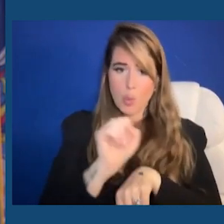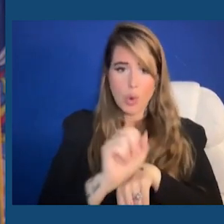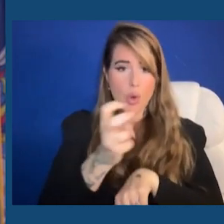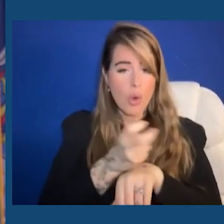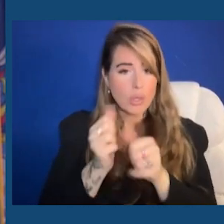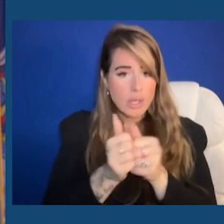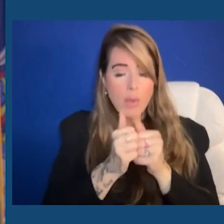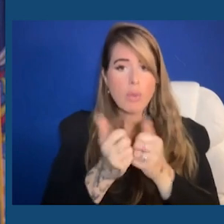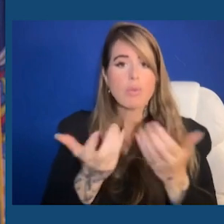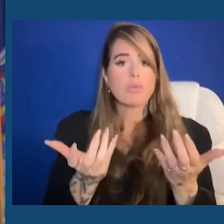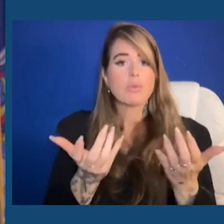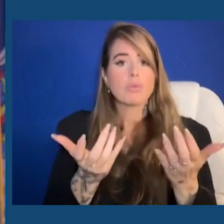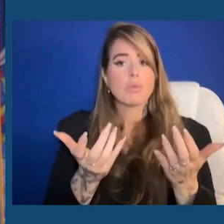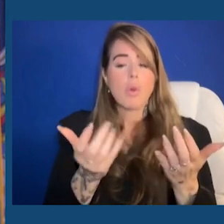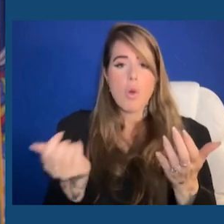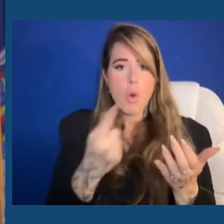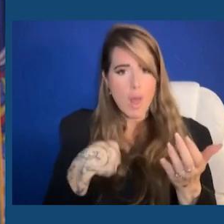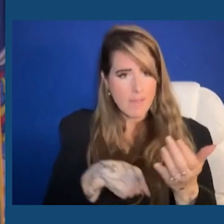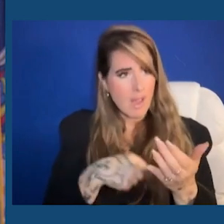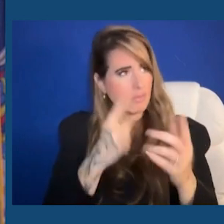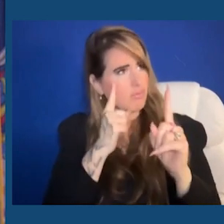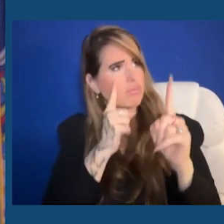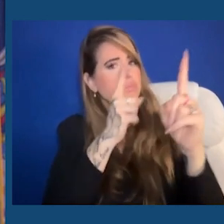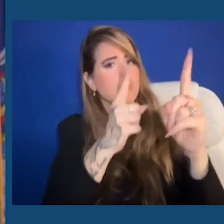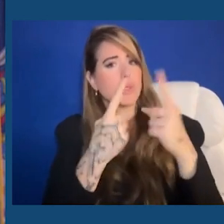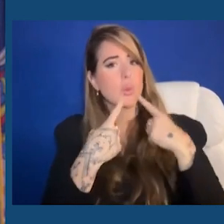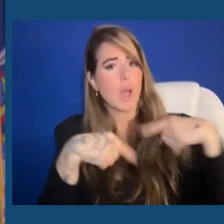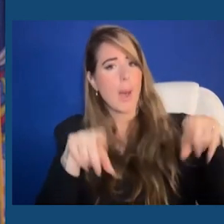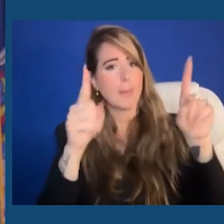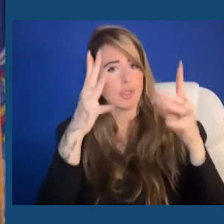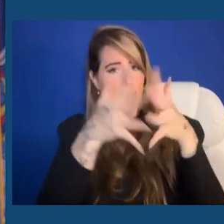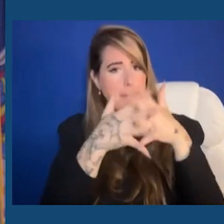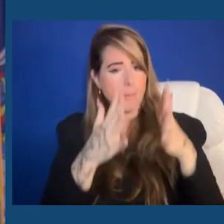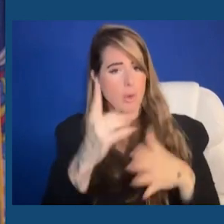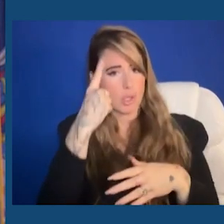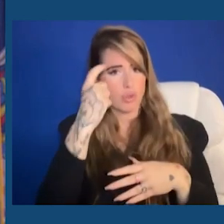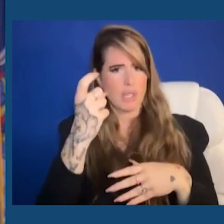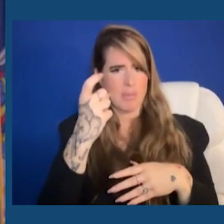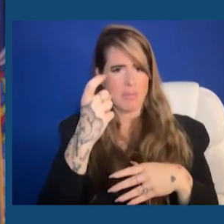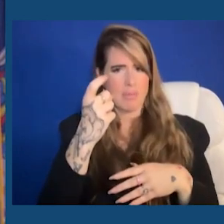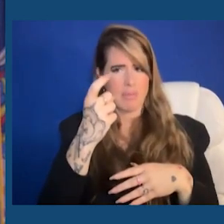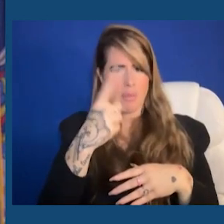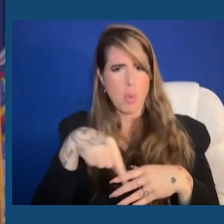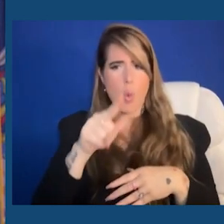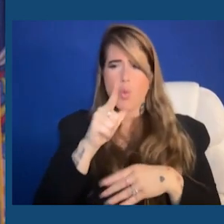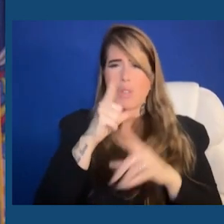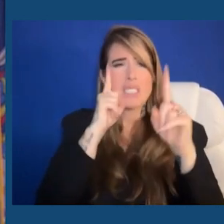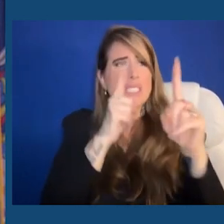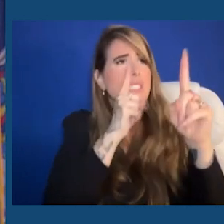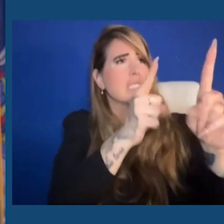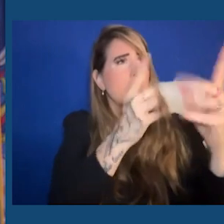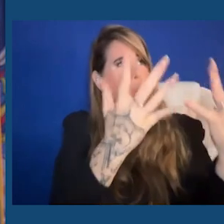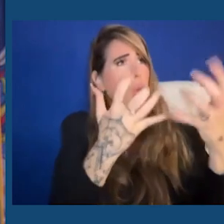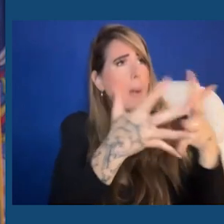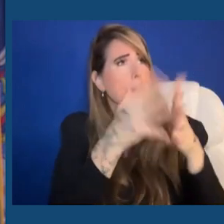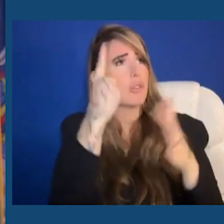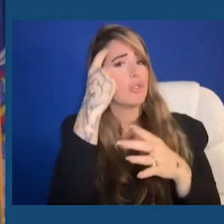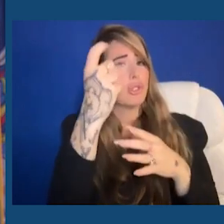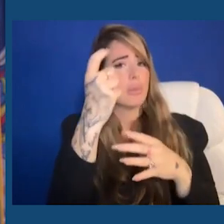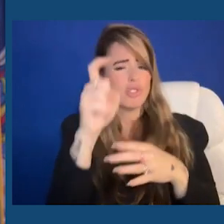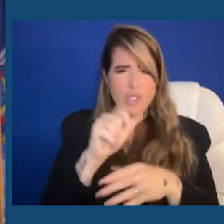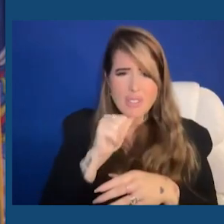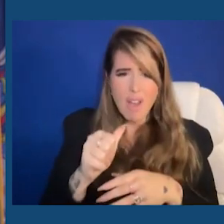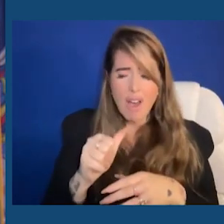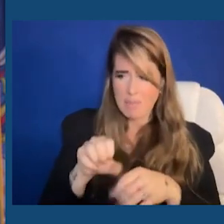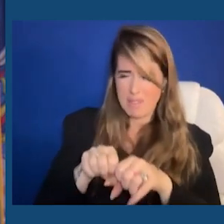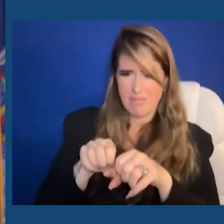to accomplish the American dreams, should get hurt on the workplace. No one.